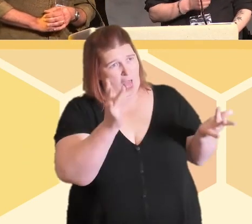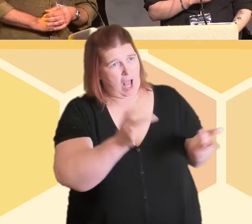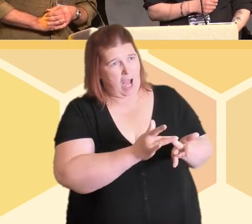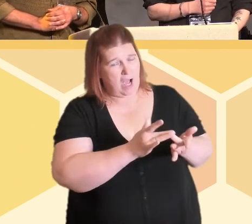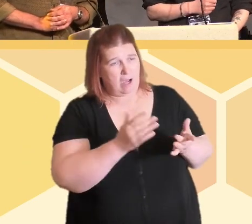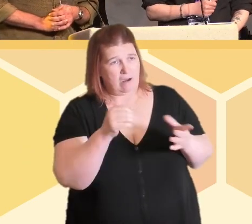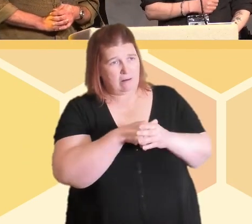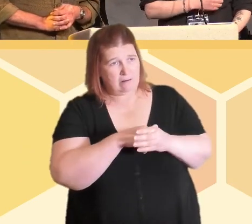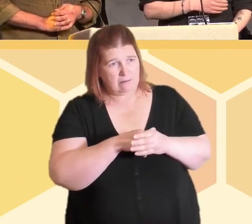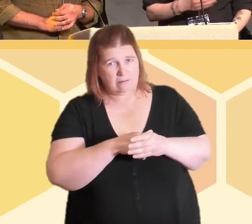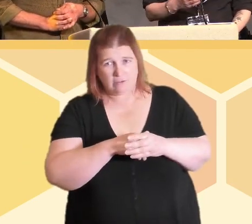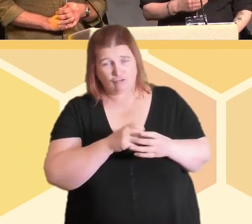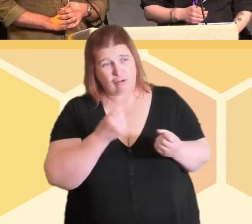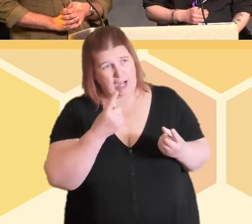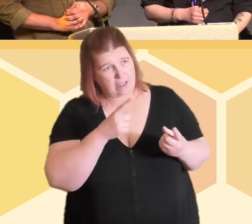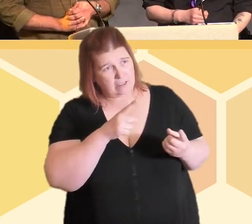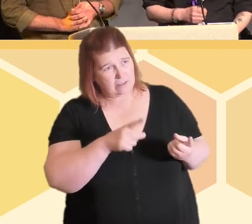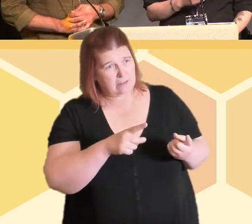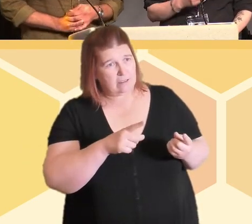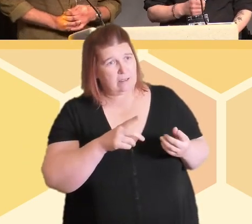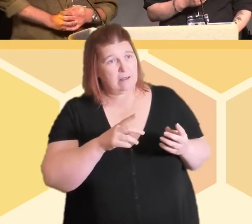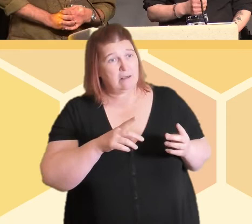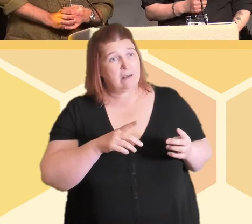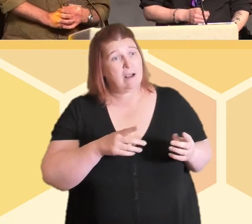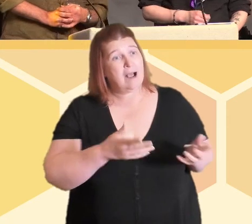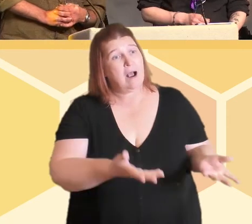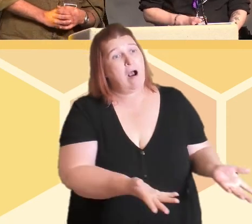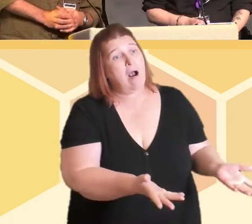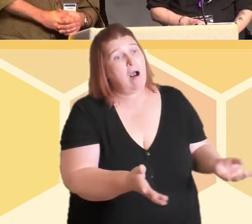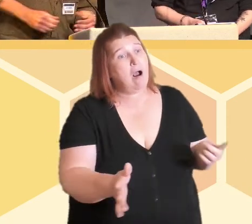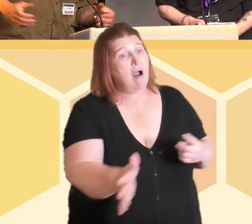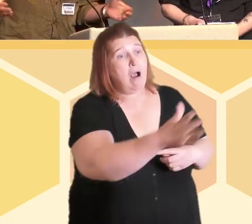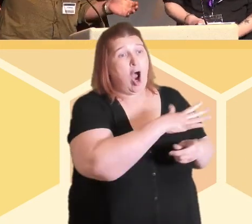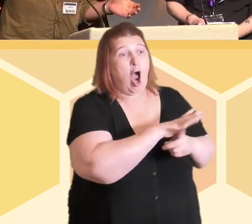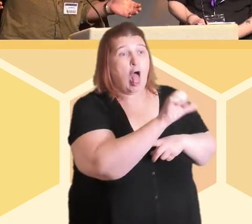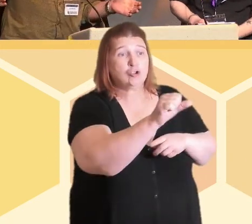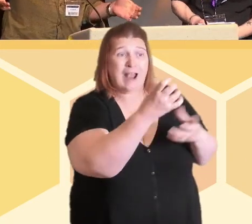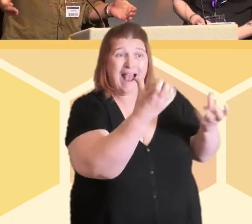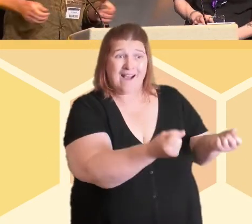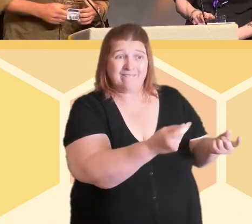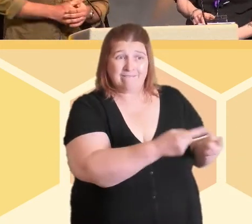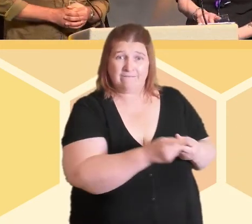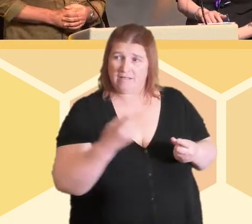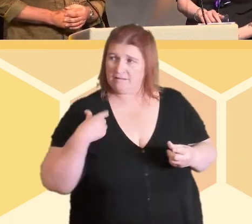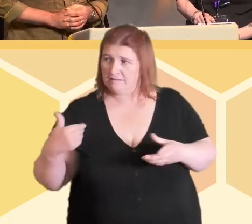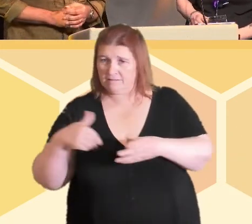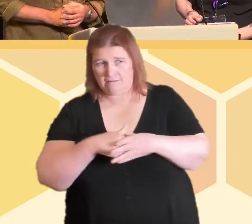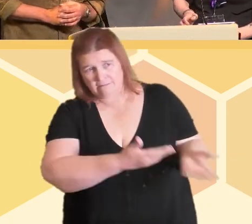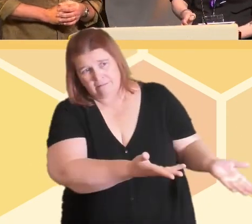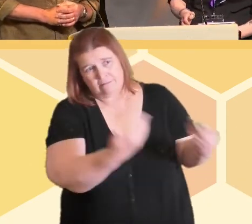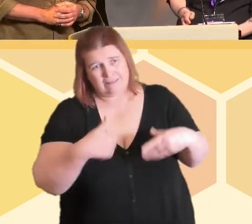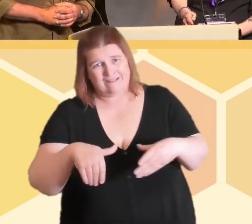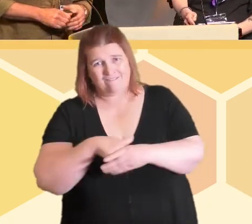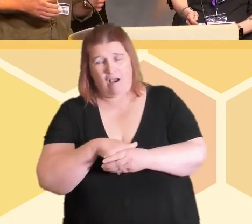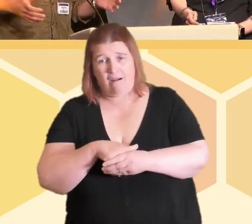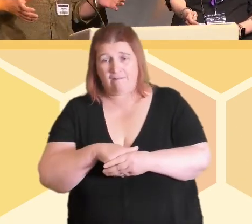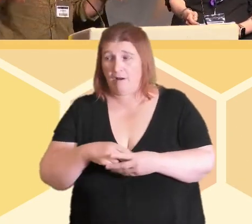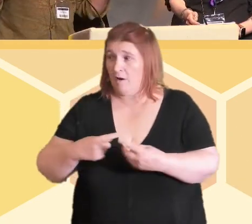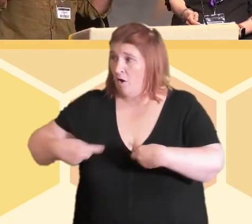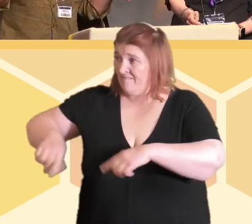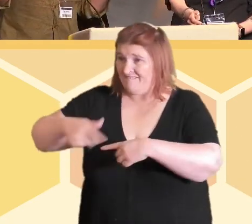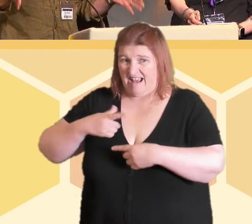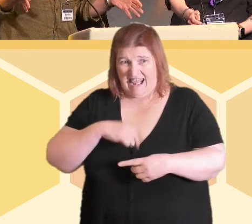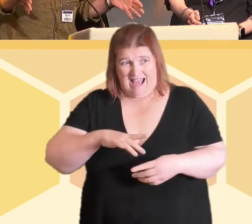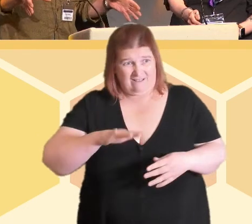and enabling a culture where all generations are involved and heard? For some of us, this might seem like a foreign land, yet